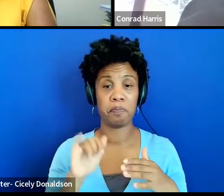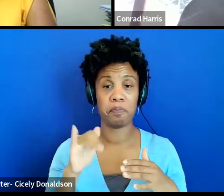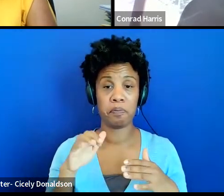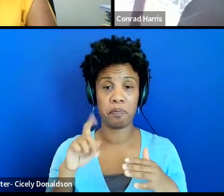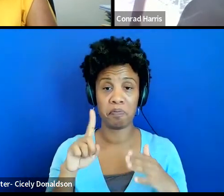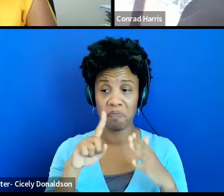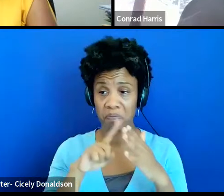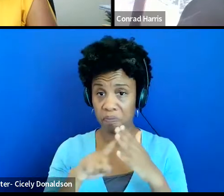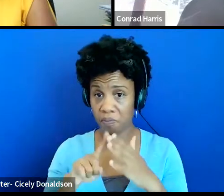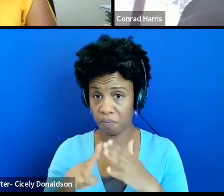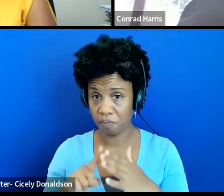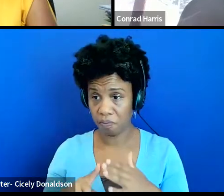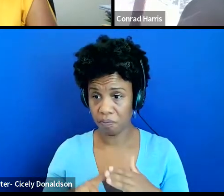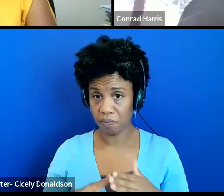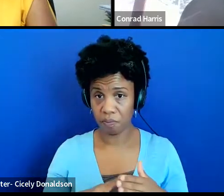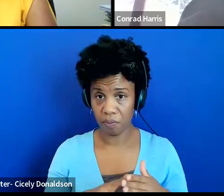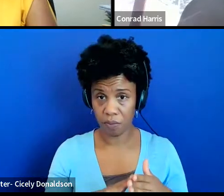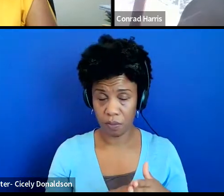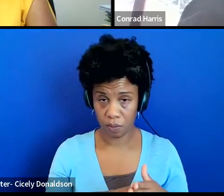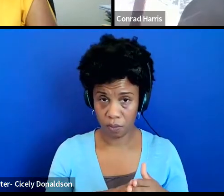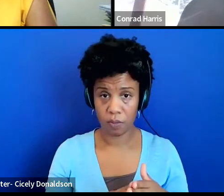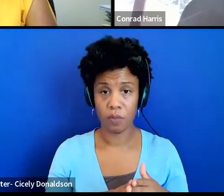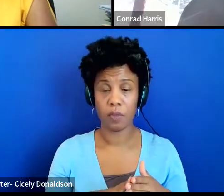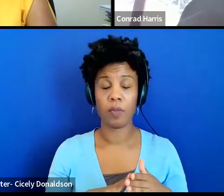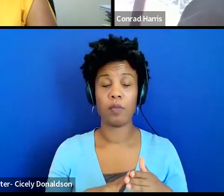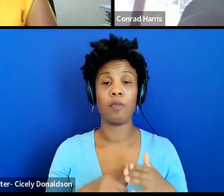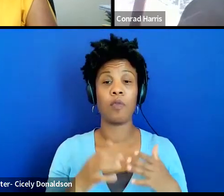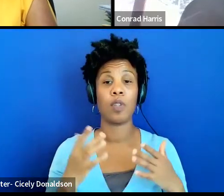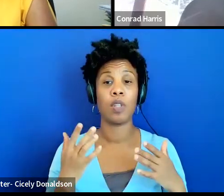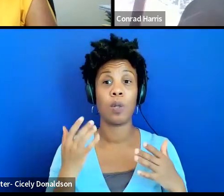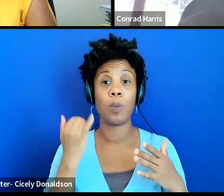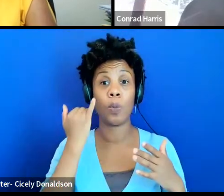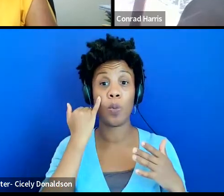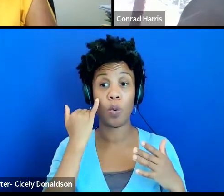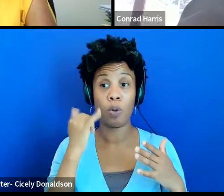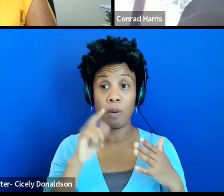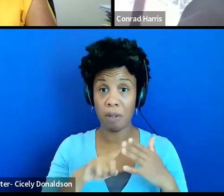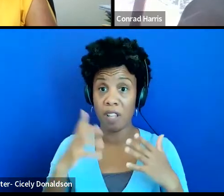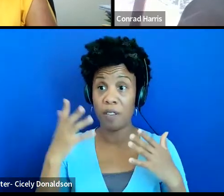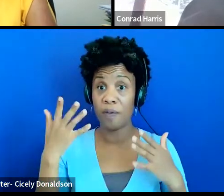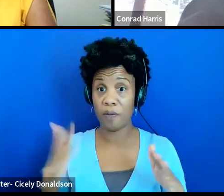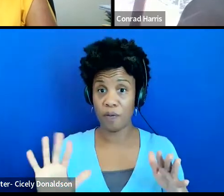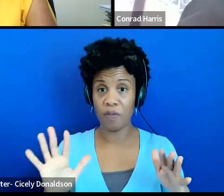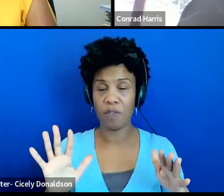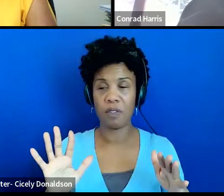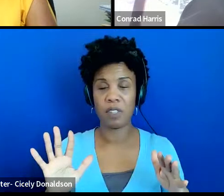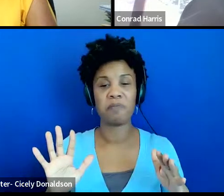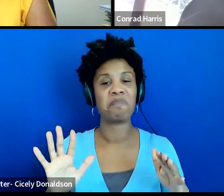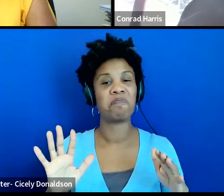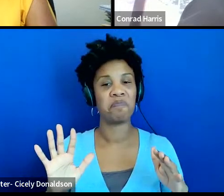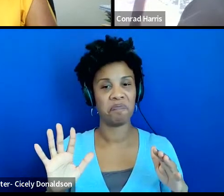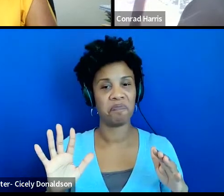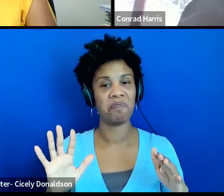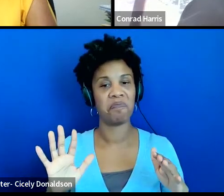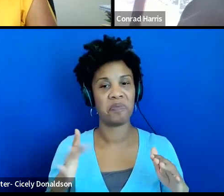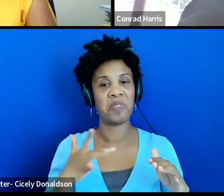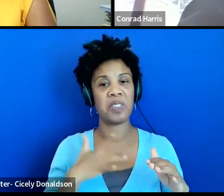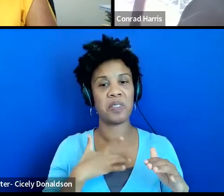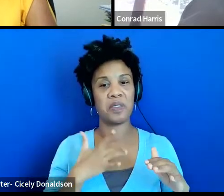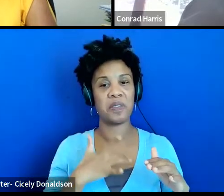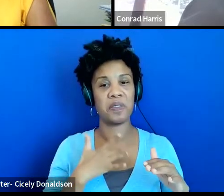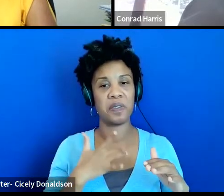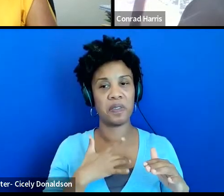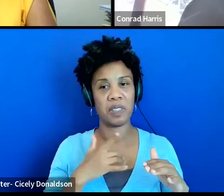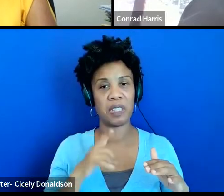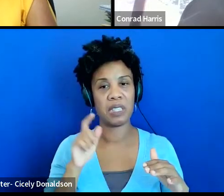its investigation and they believe that the matter should go to alternate